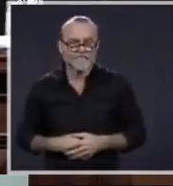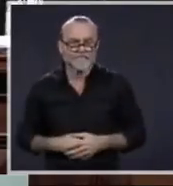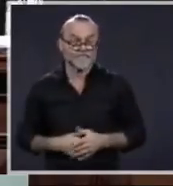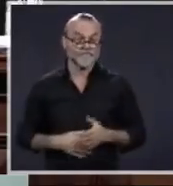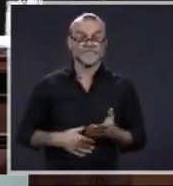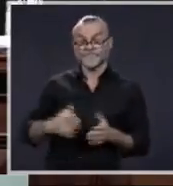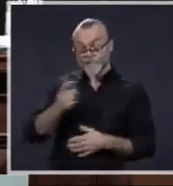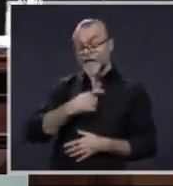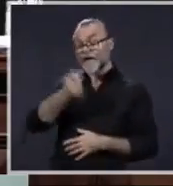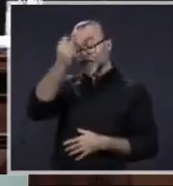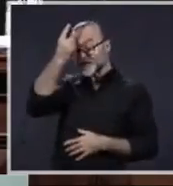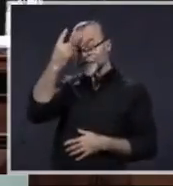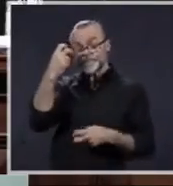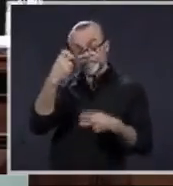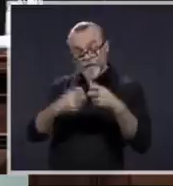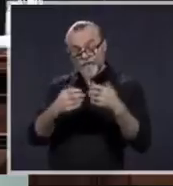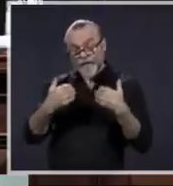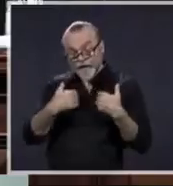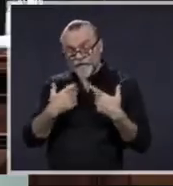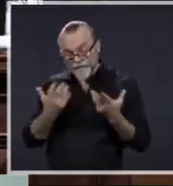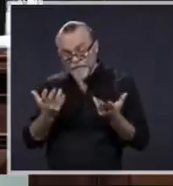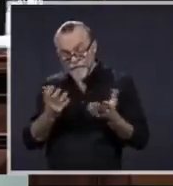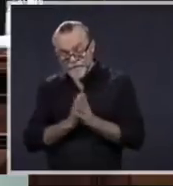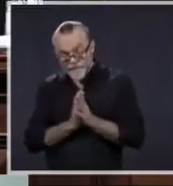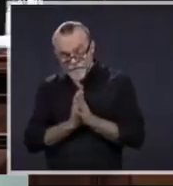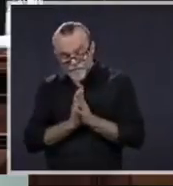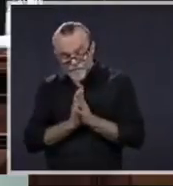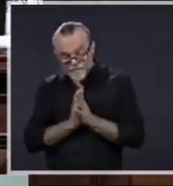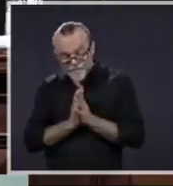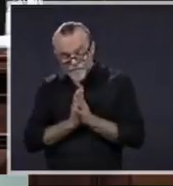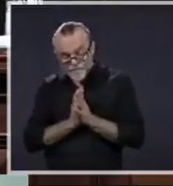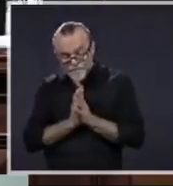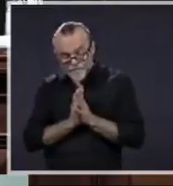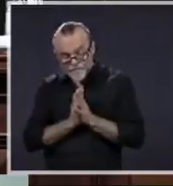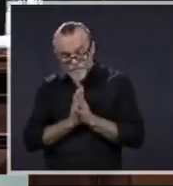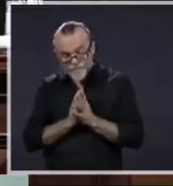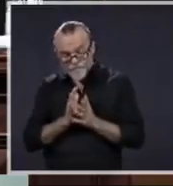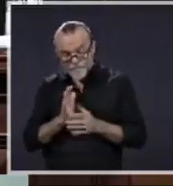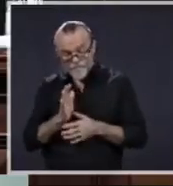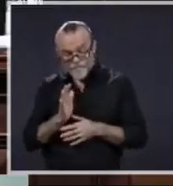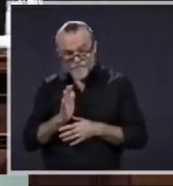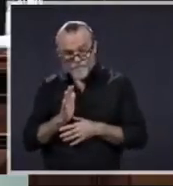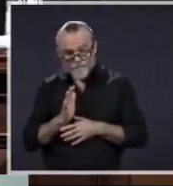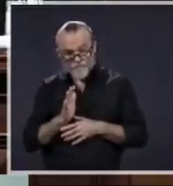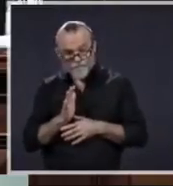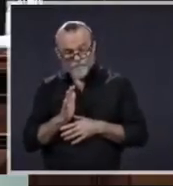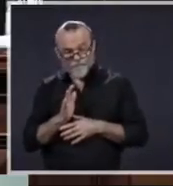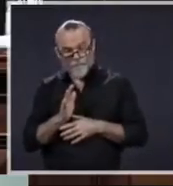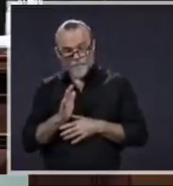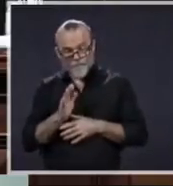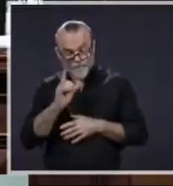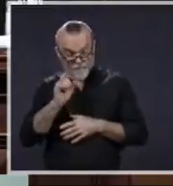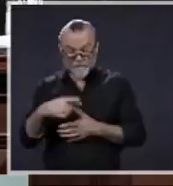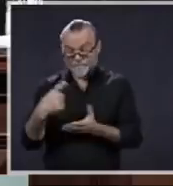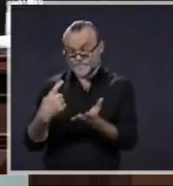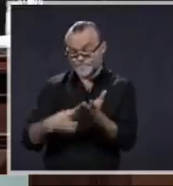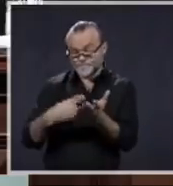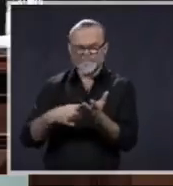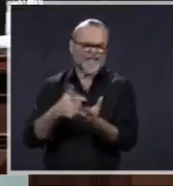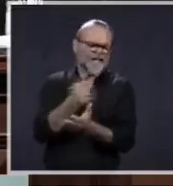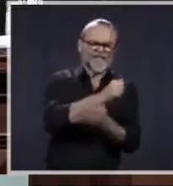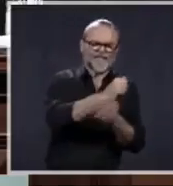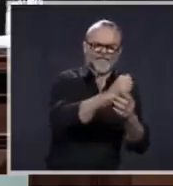weekend taking advantage of the warm weather. Parks were packed. What will you do if people start defying